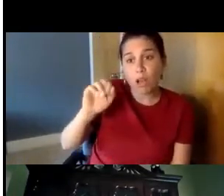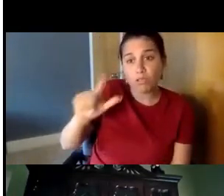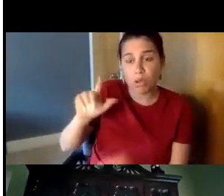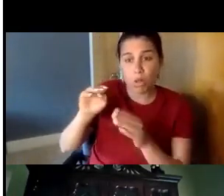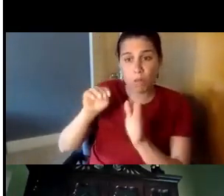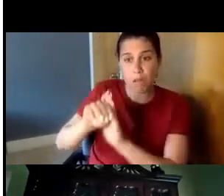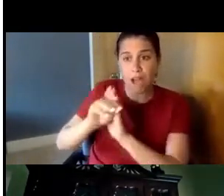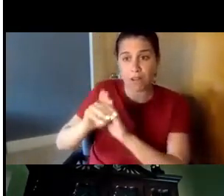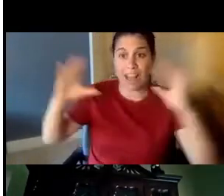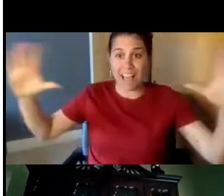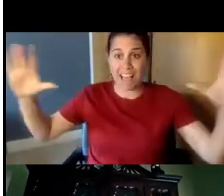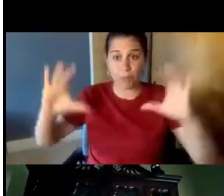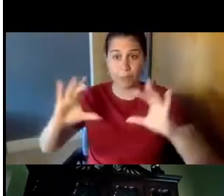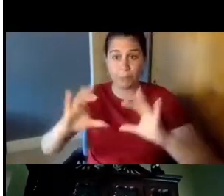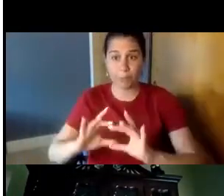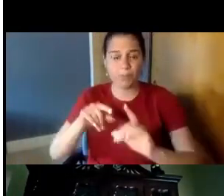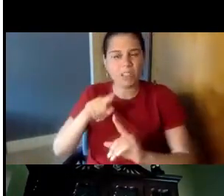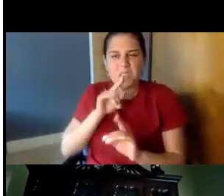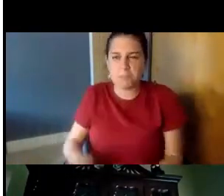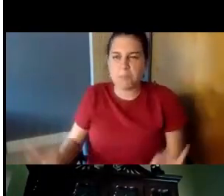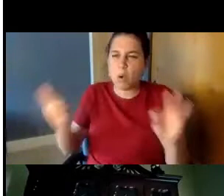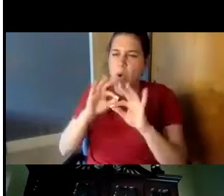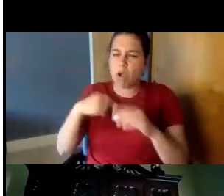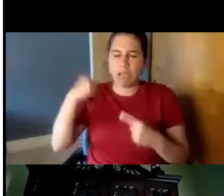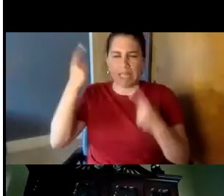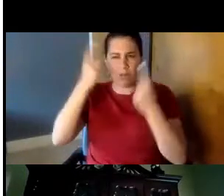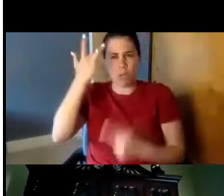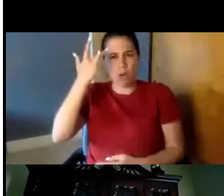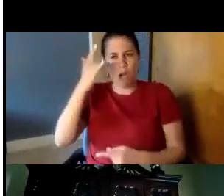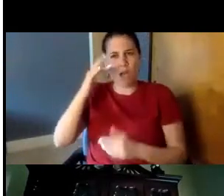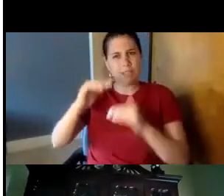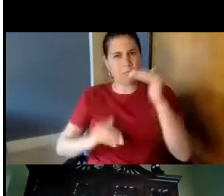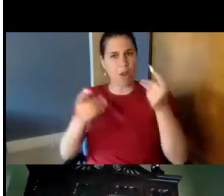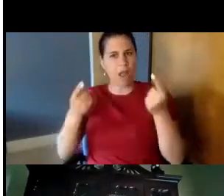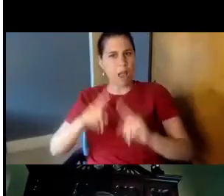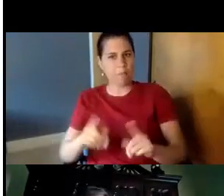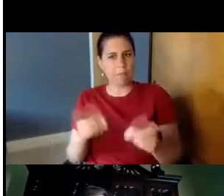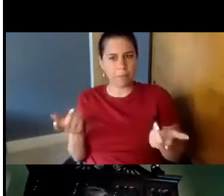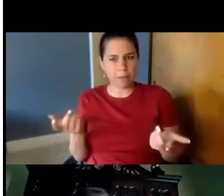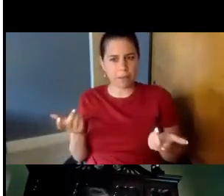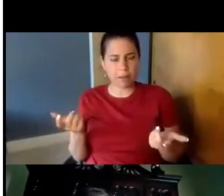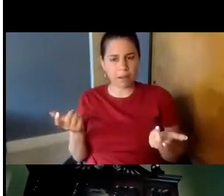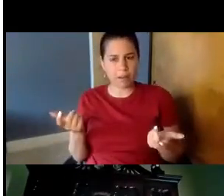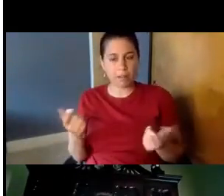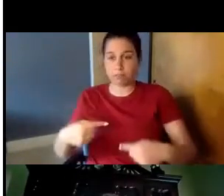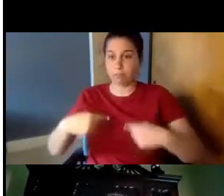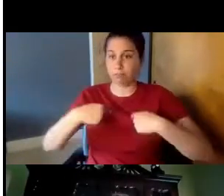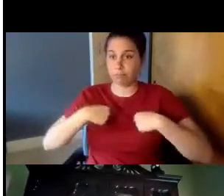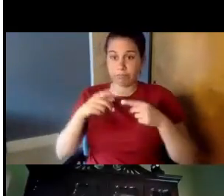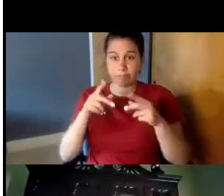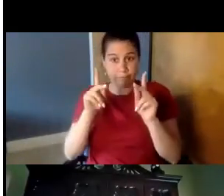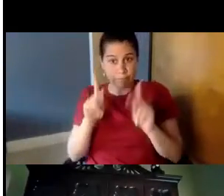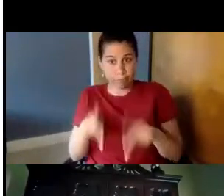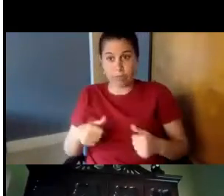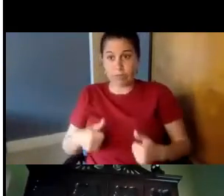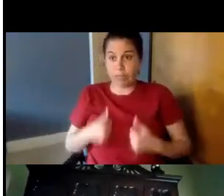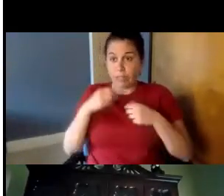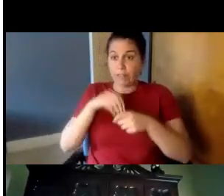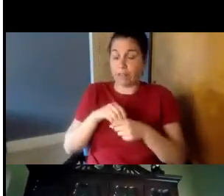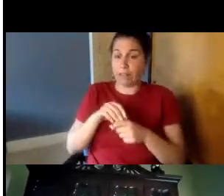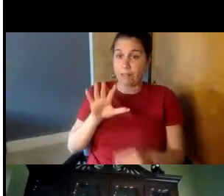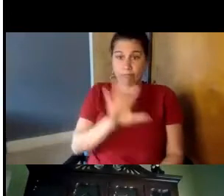about why these disparities persist in our region. For an individual person living in the Wilmot catchment area, they